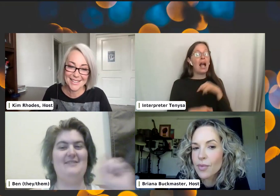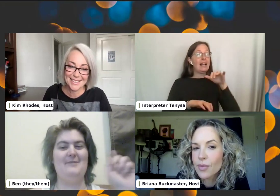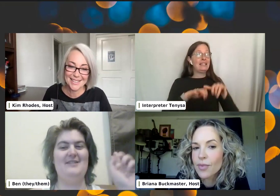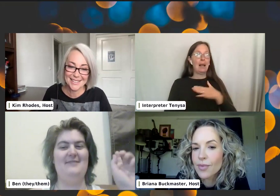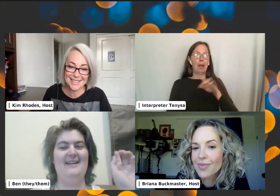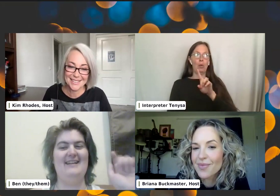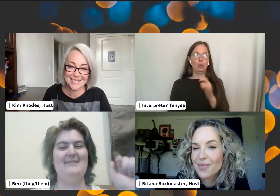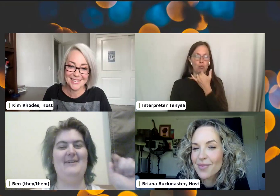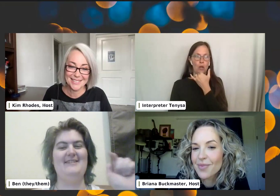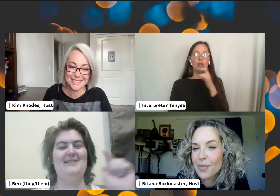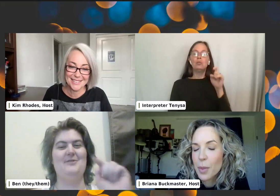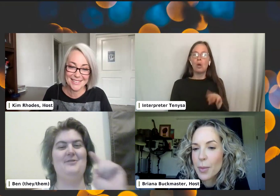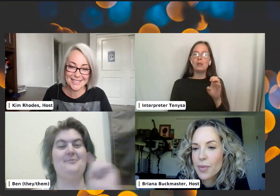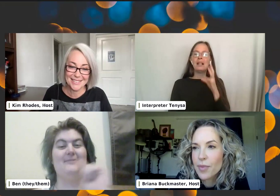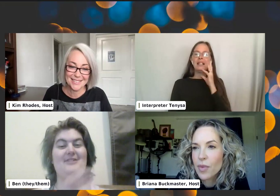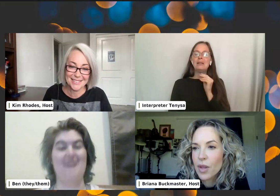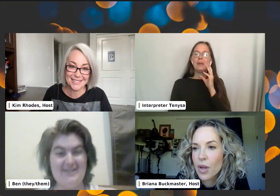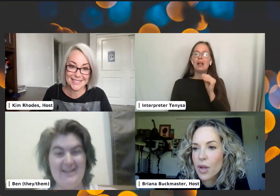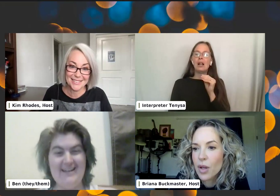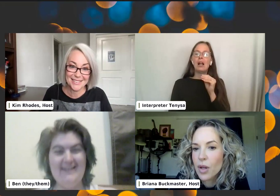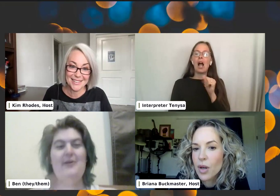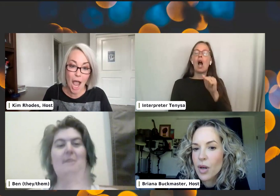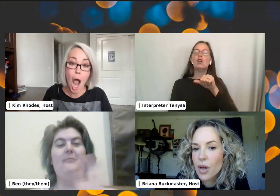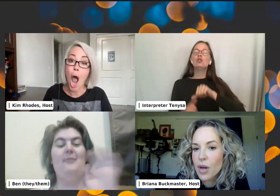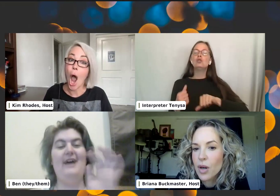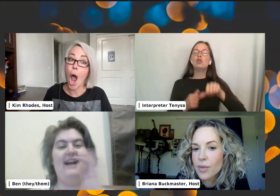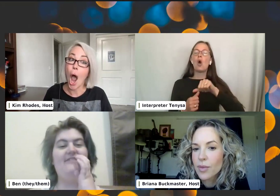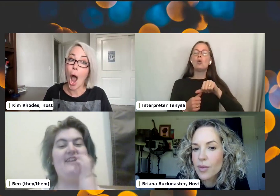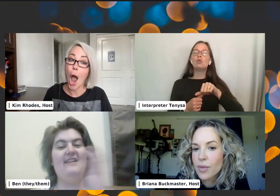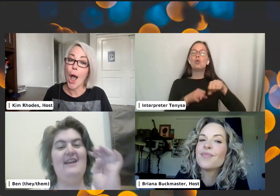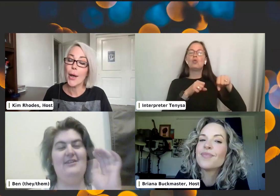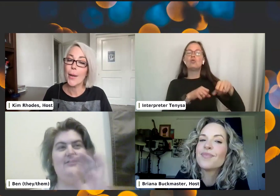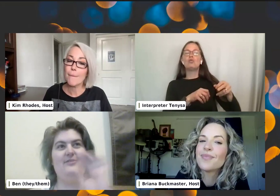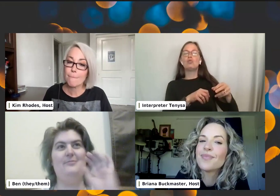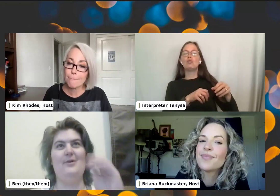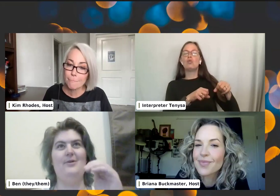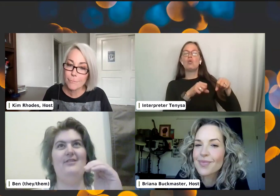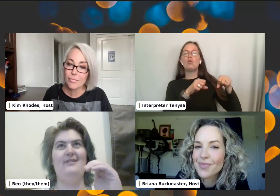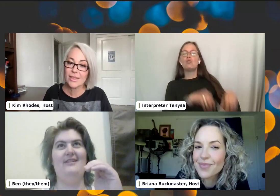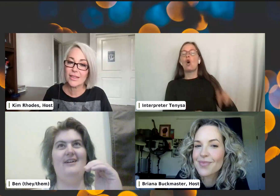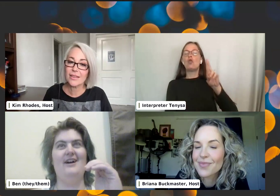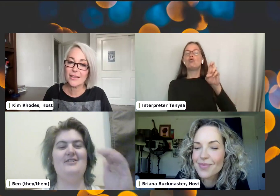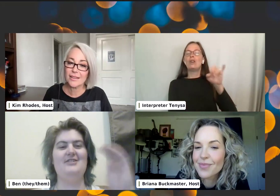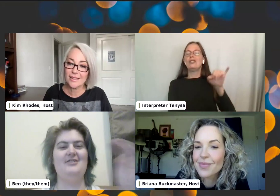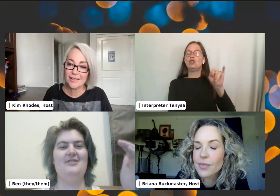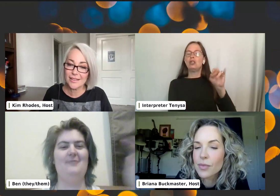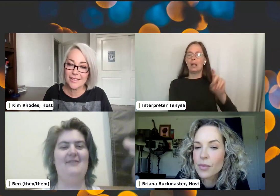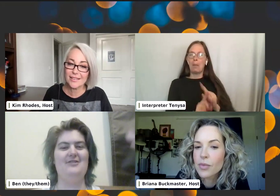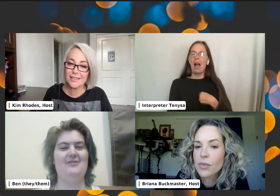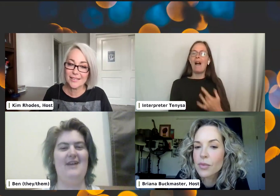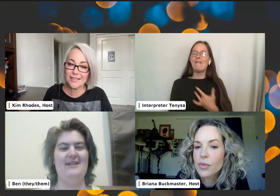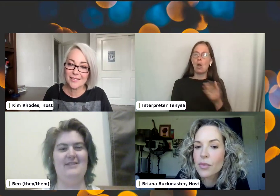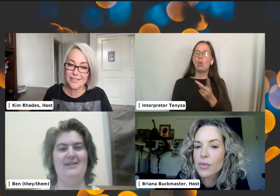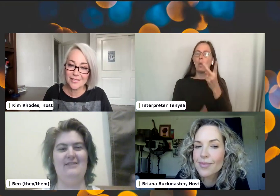wrong and it was supposed to be experienced as social rejection, but I feel like you two both understood what I